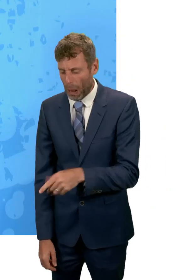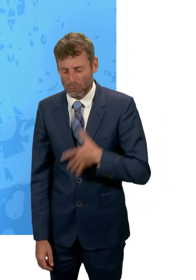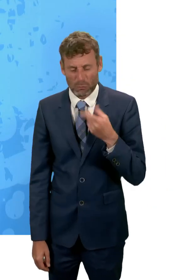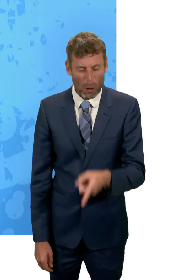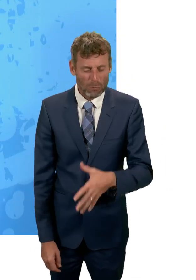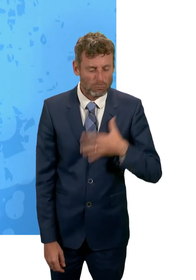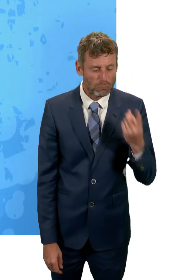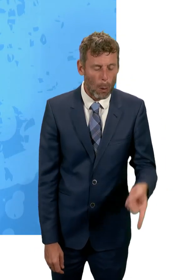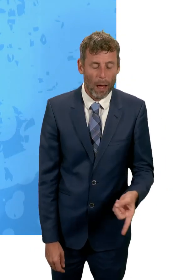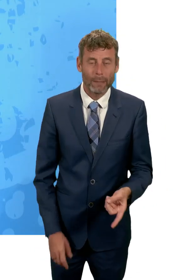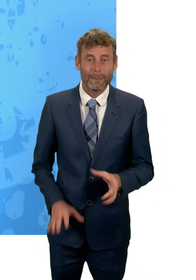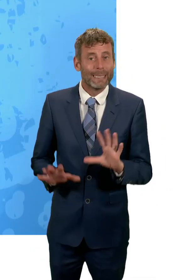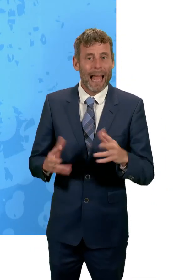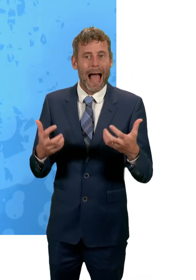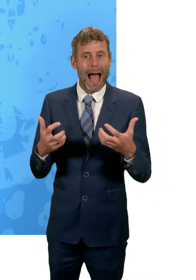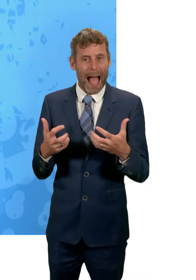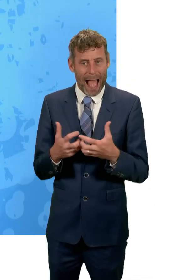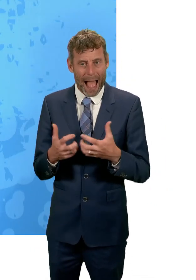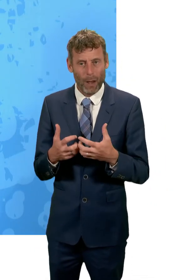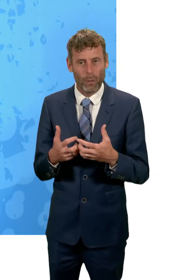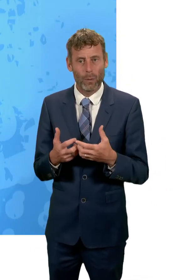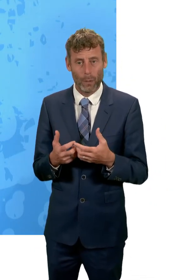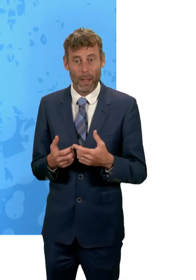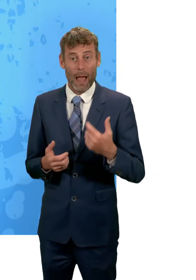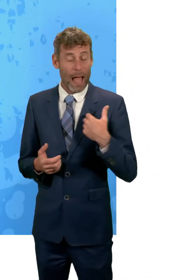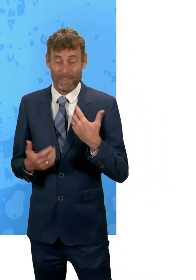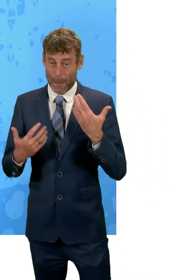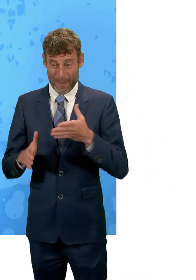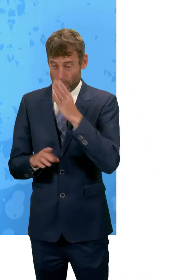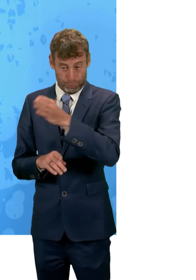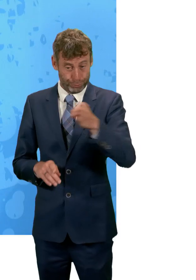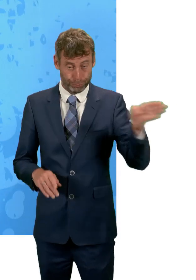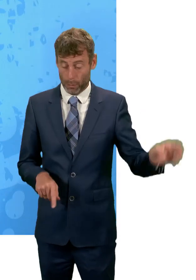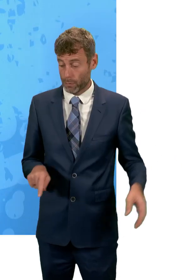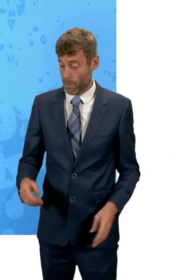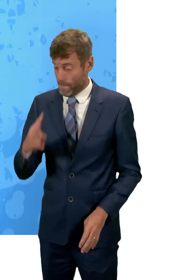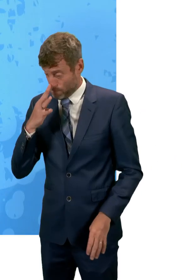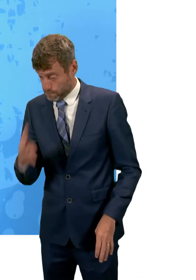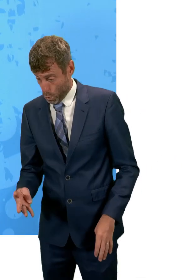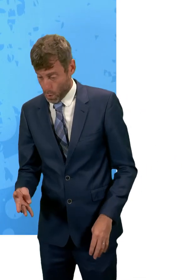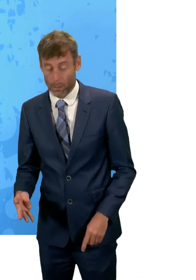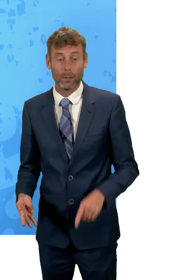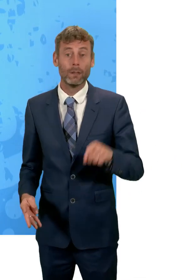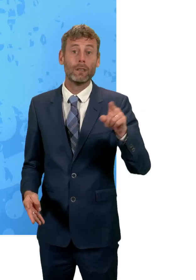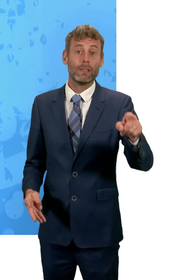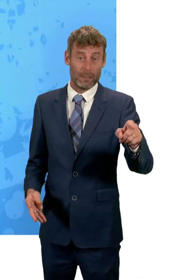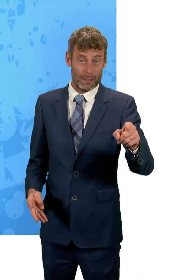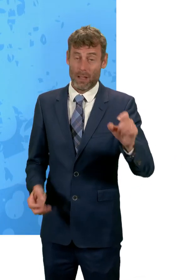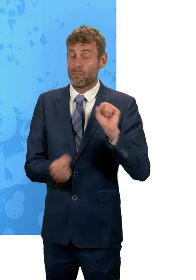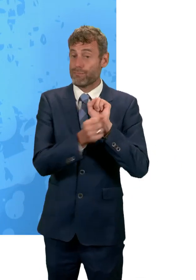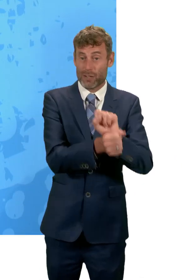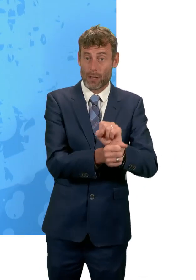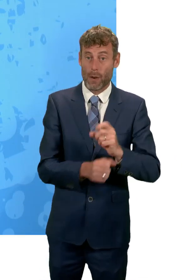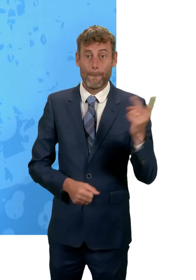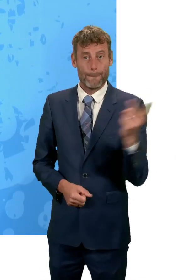once in 400 visits has a 4-year-old or a 6-year-old prisoner not eaten what they've made. Never,